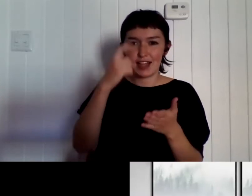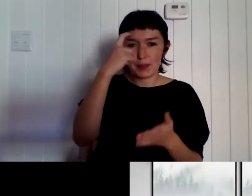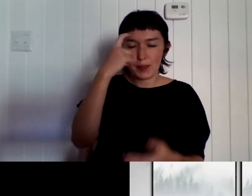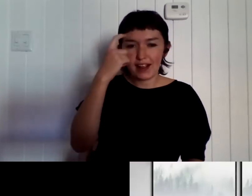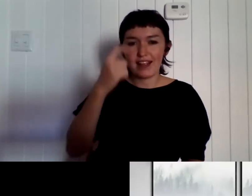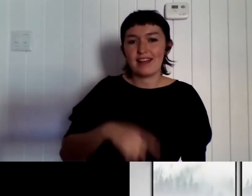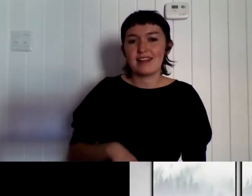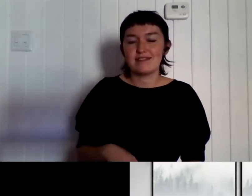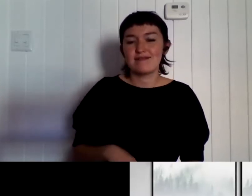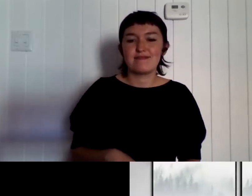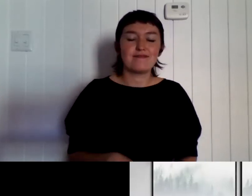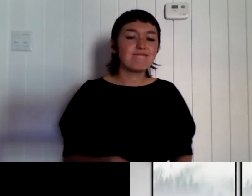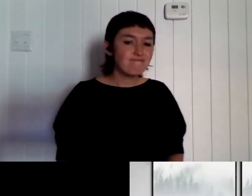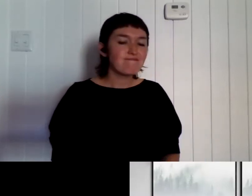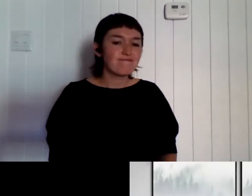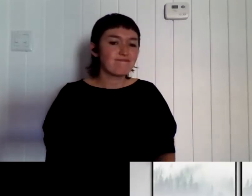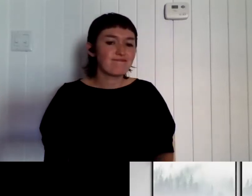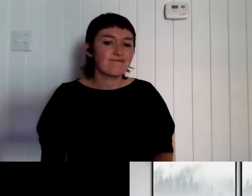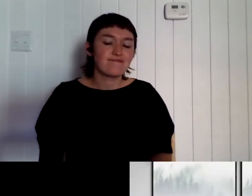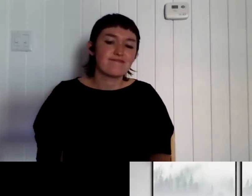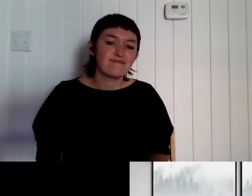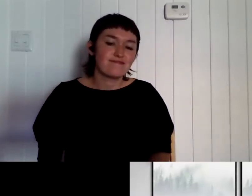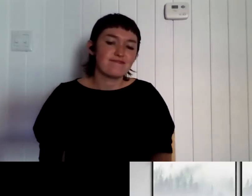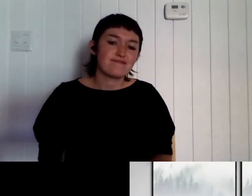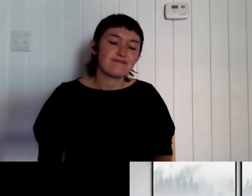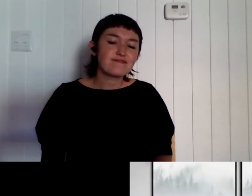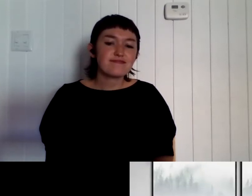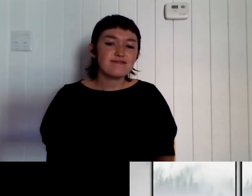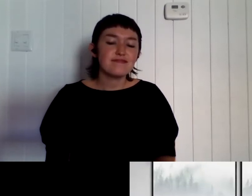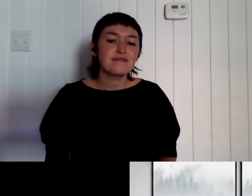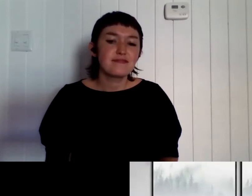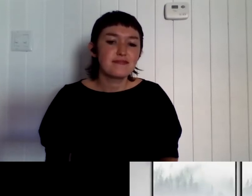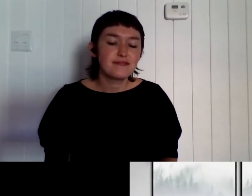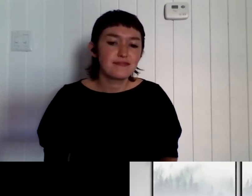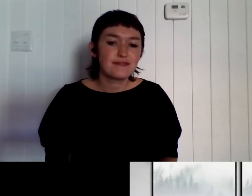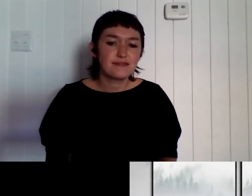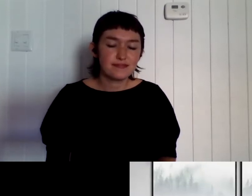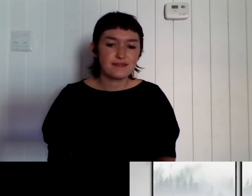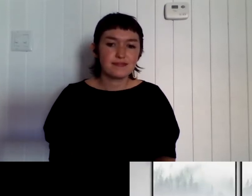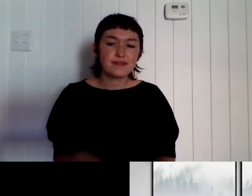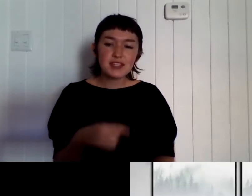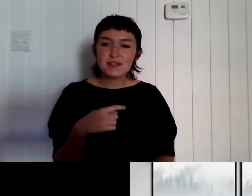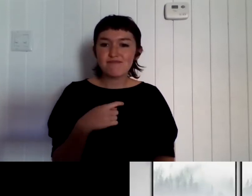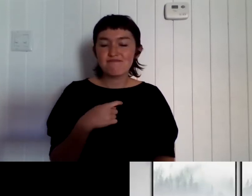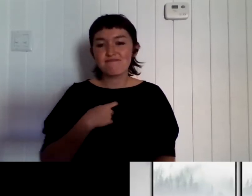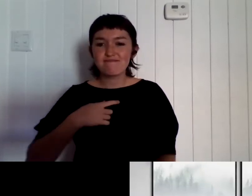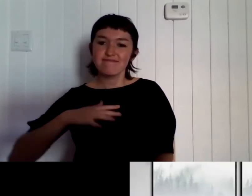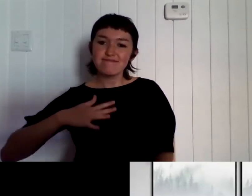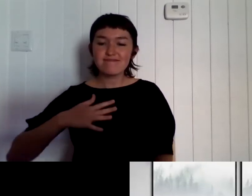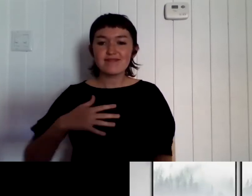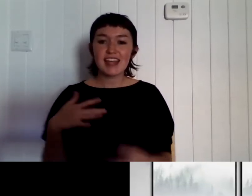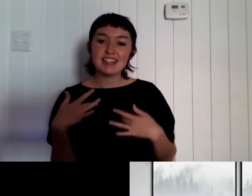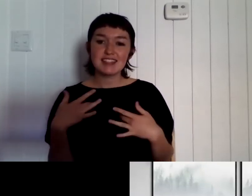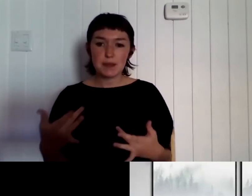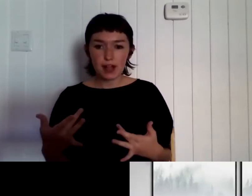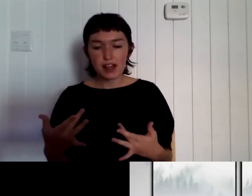brain scientist. Mm-hmm. I would say, I mean, I had kind of a typical path to it. I was always kind